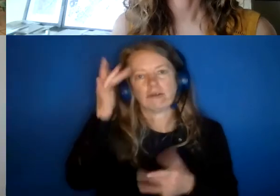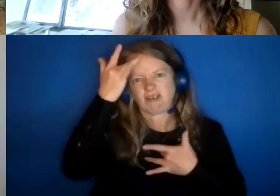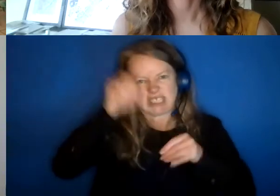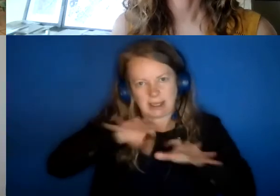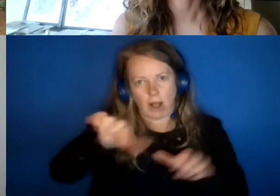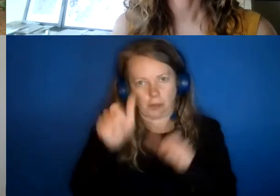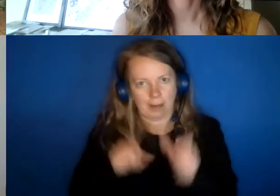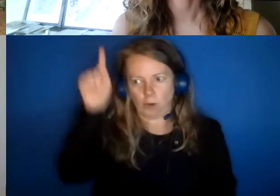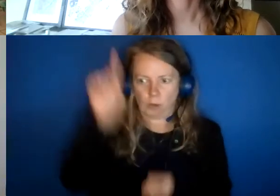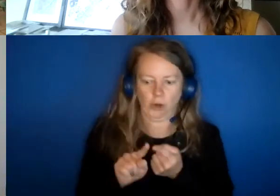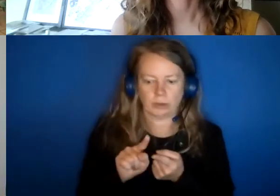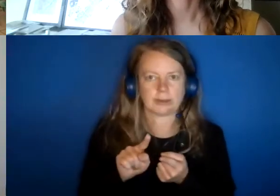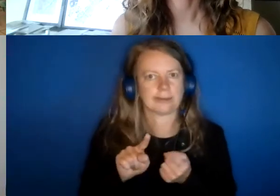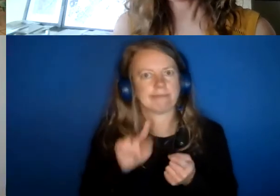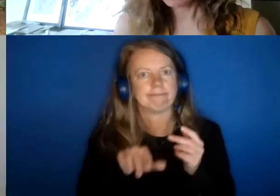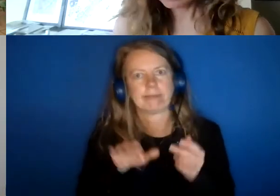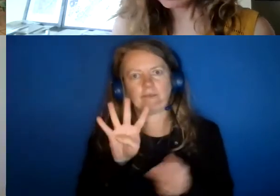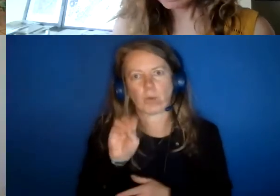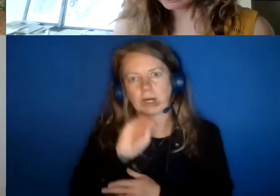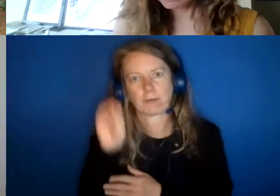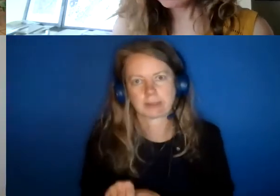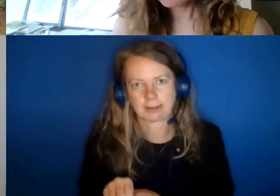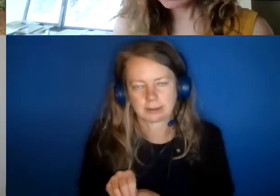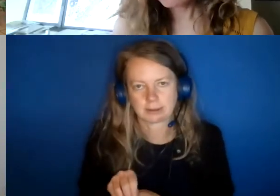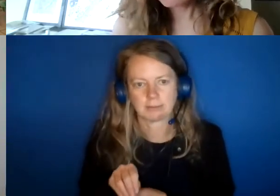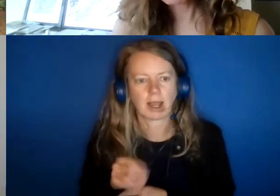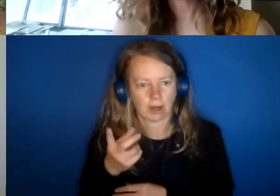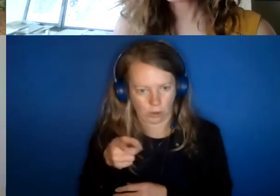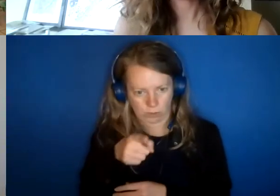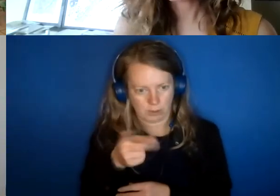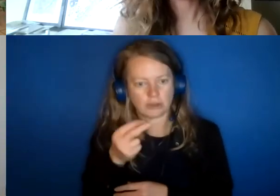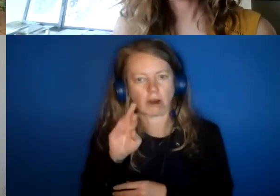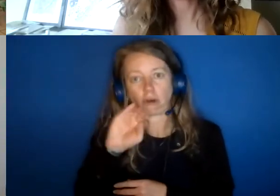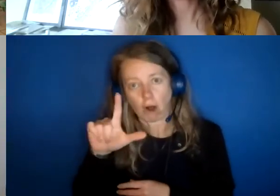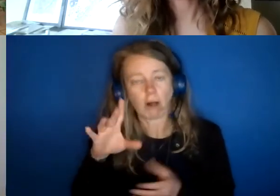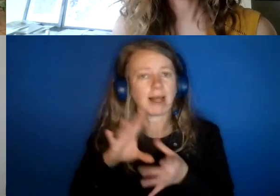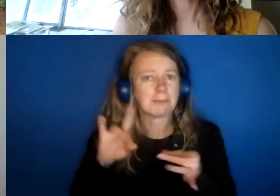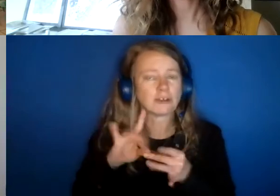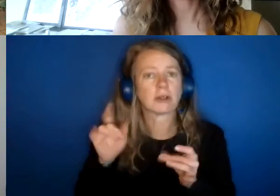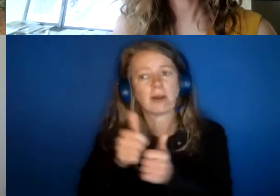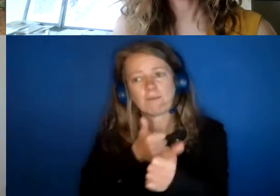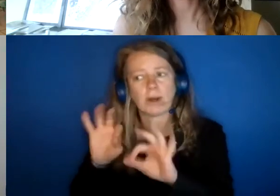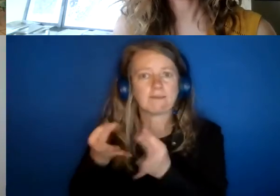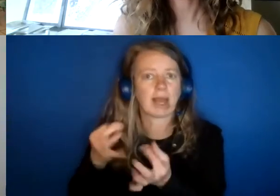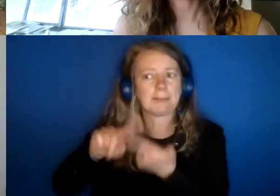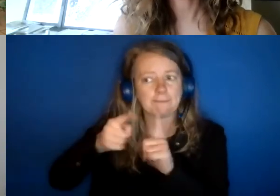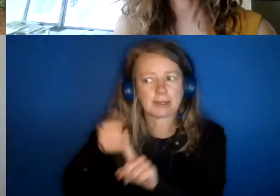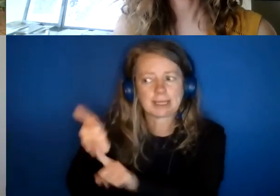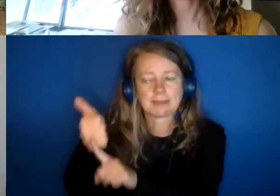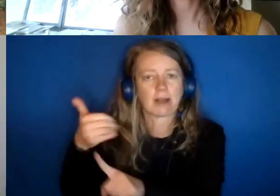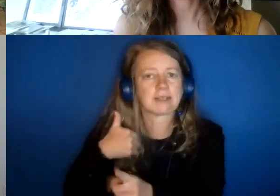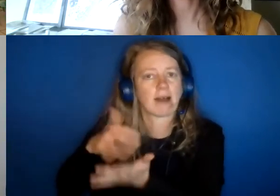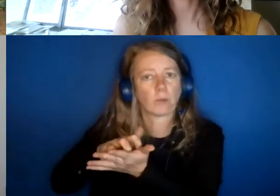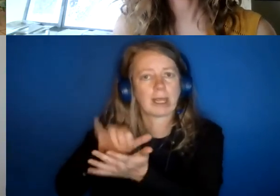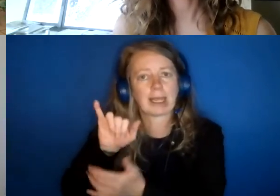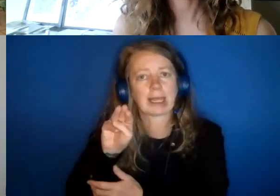Barnwell mentioned about being aware of who you're around, maybe family, friends who have immune system problems, being vaccinated yourself is really